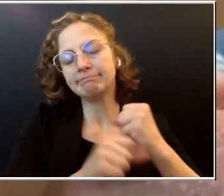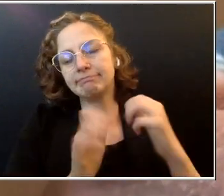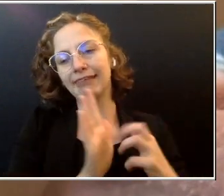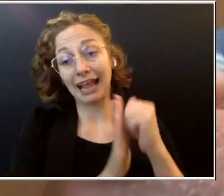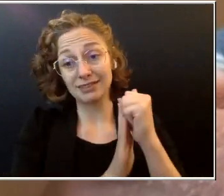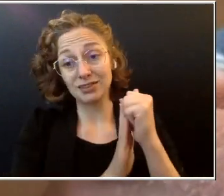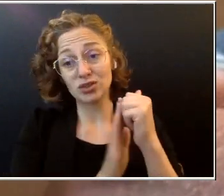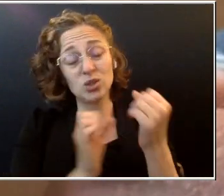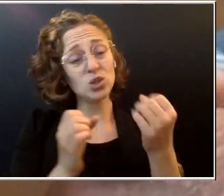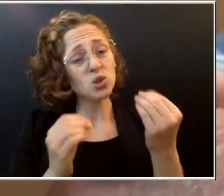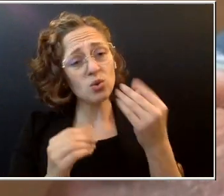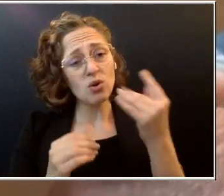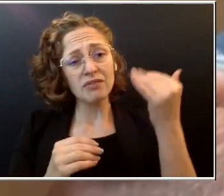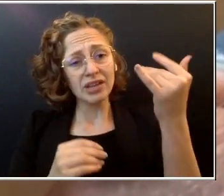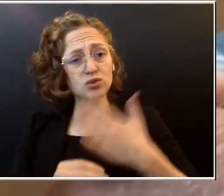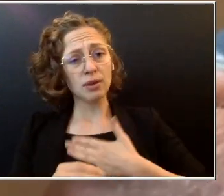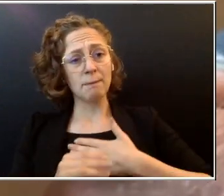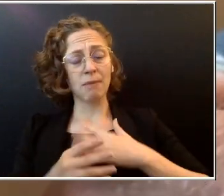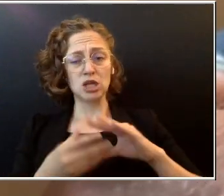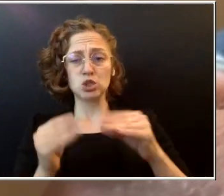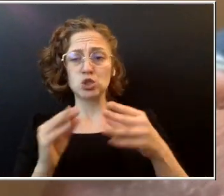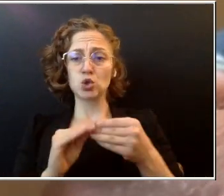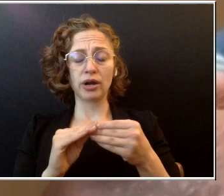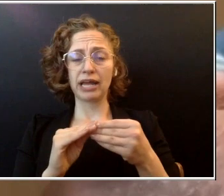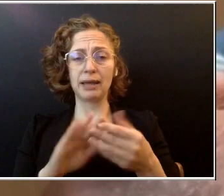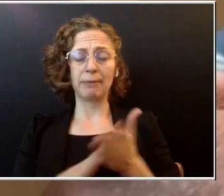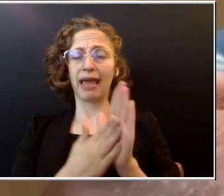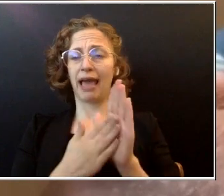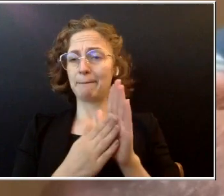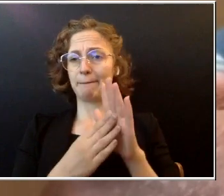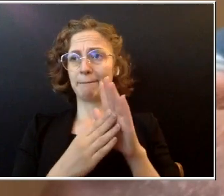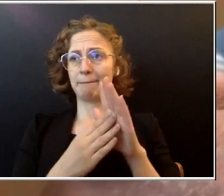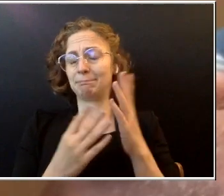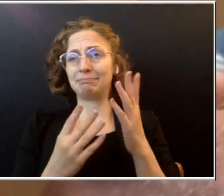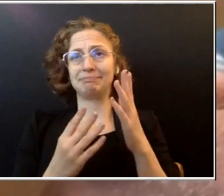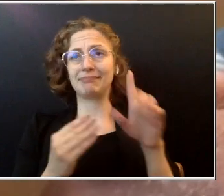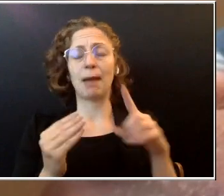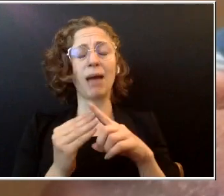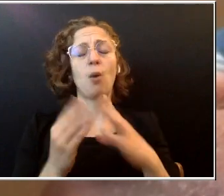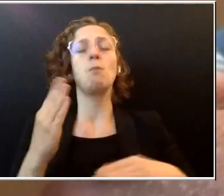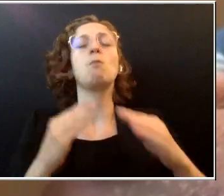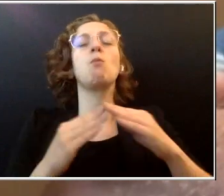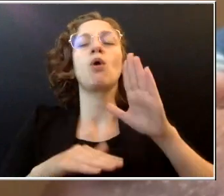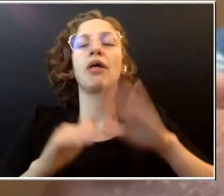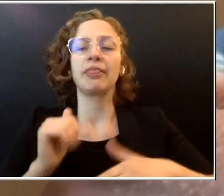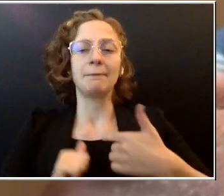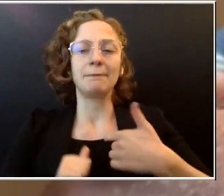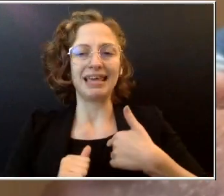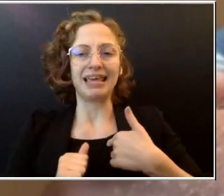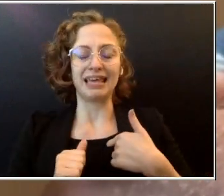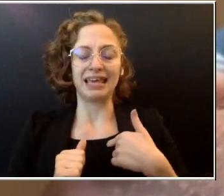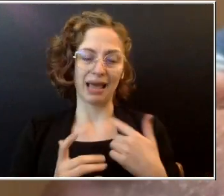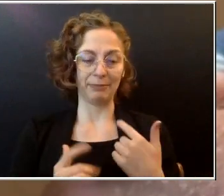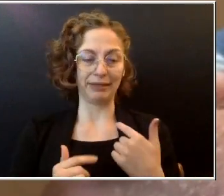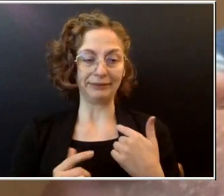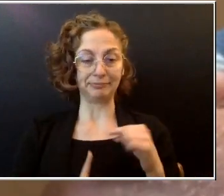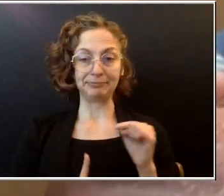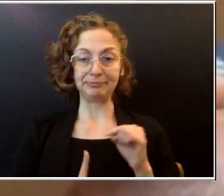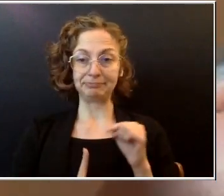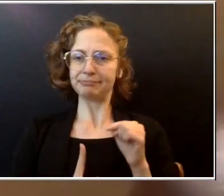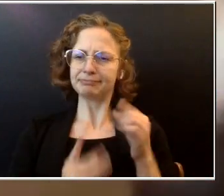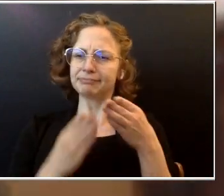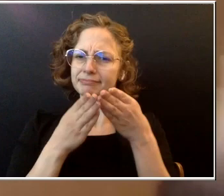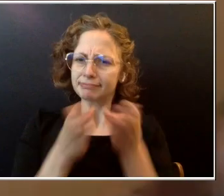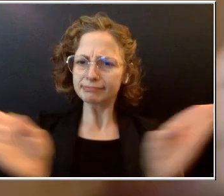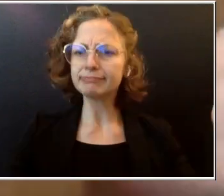bigger than me. So I wasn't just fighting for me, I was fighting for other people. And that helped keep me going. And then,